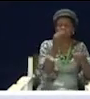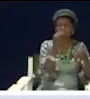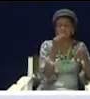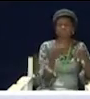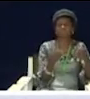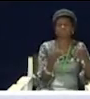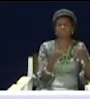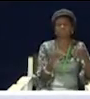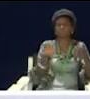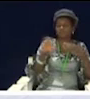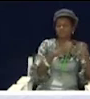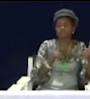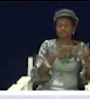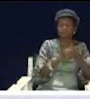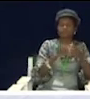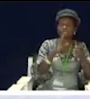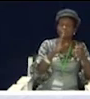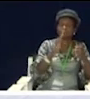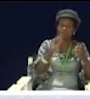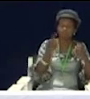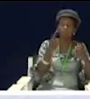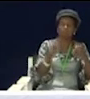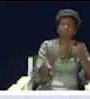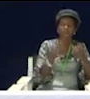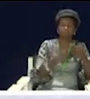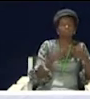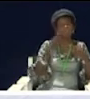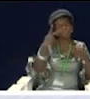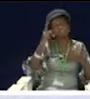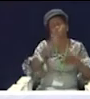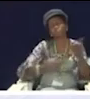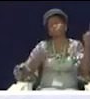Do my own first, and then see what will happen.